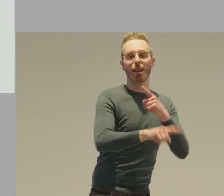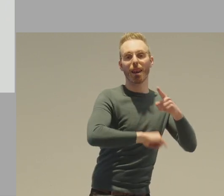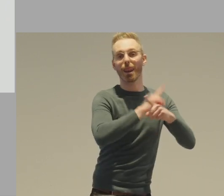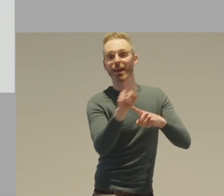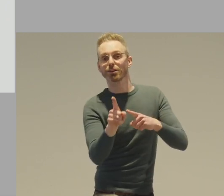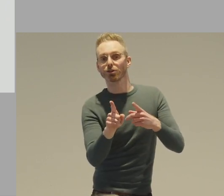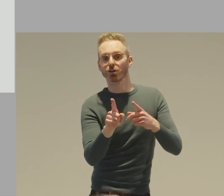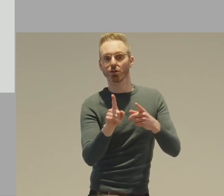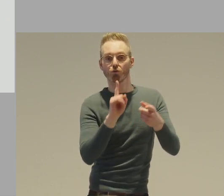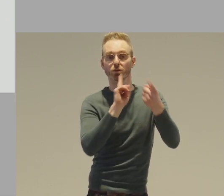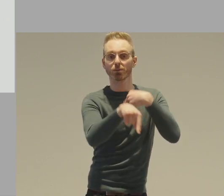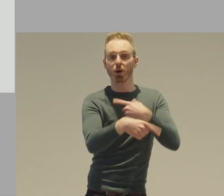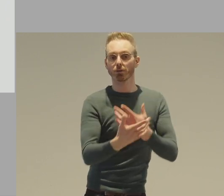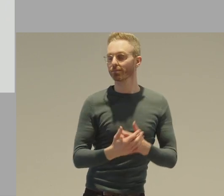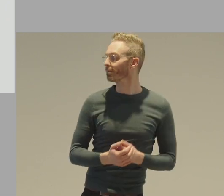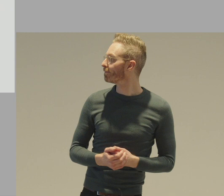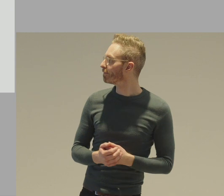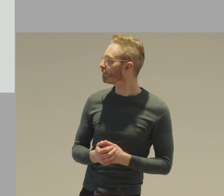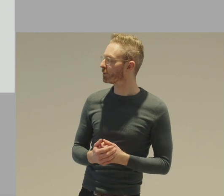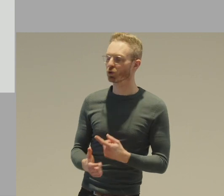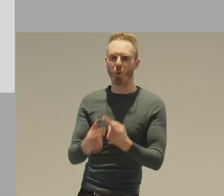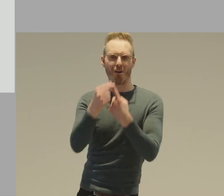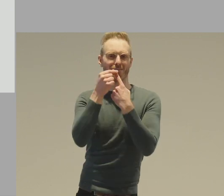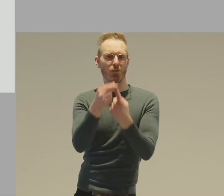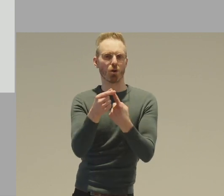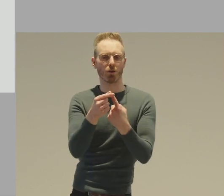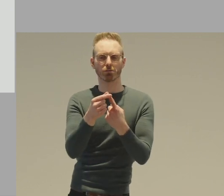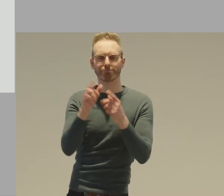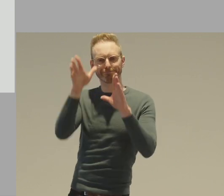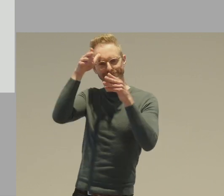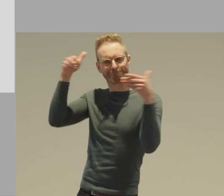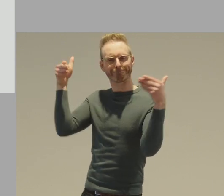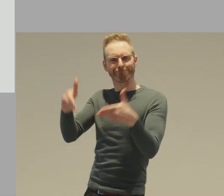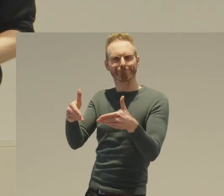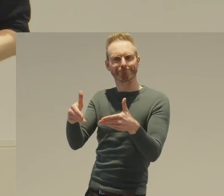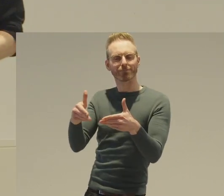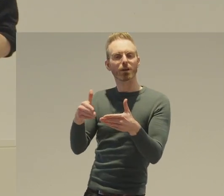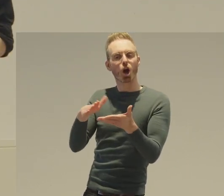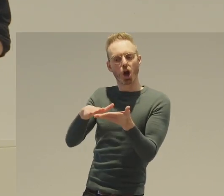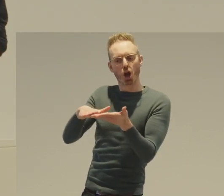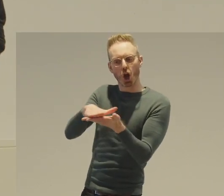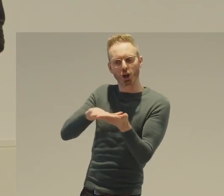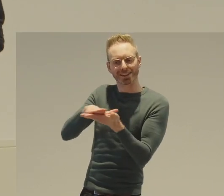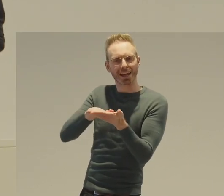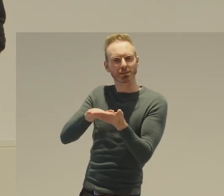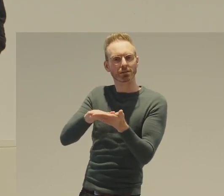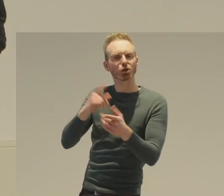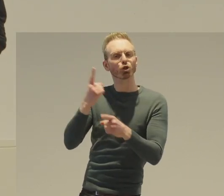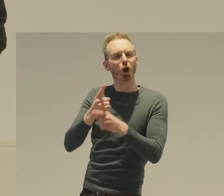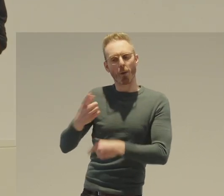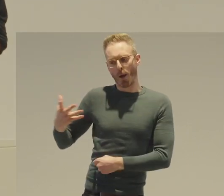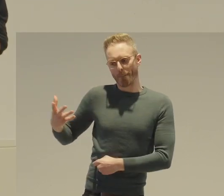off, to talk about the context of what we're talking about today.